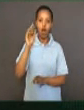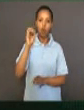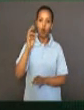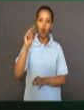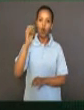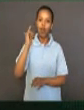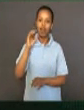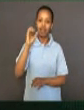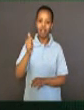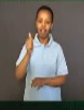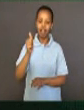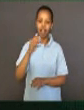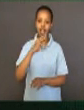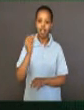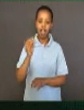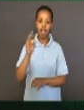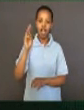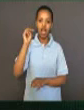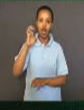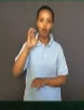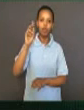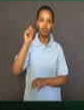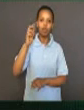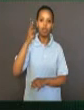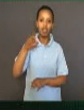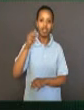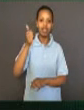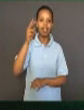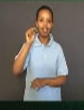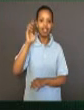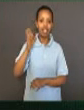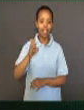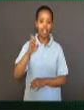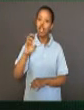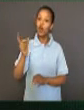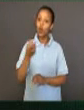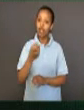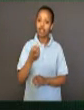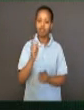and methane in his experiment, then you answered correctly.